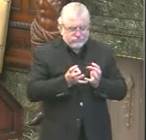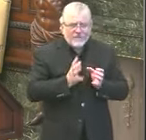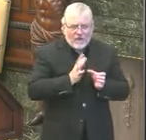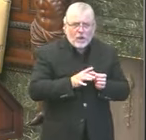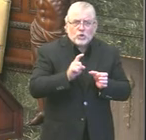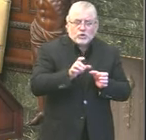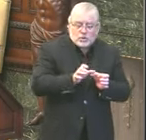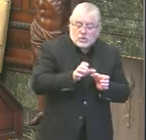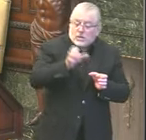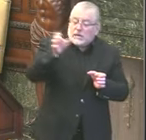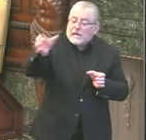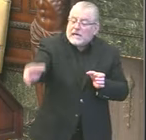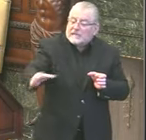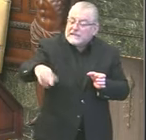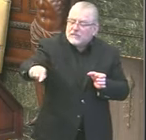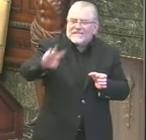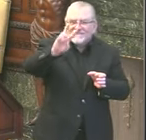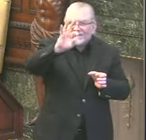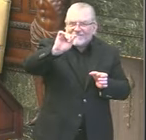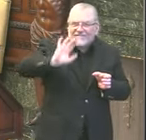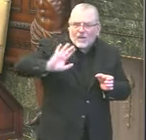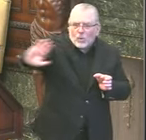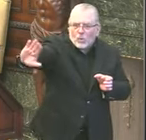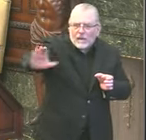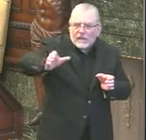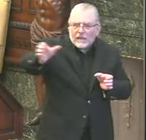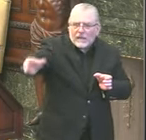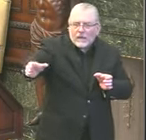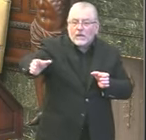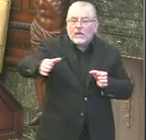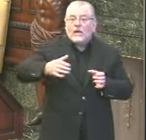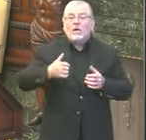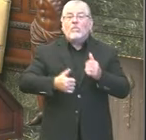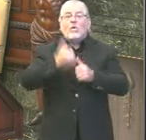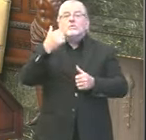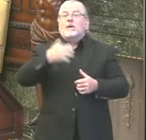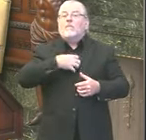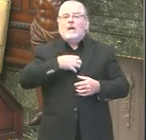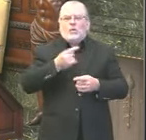crowding that we're hearing about that's not being followed.